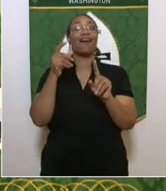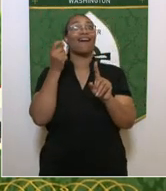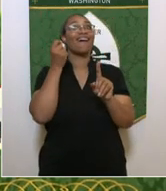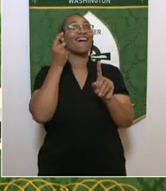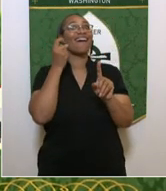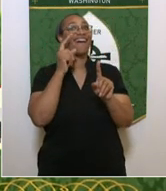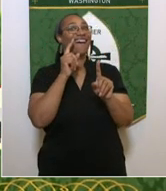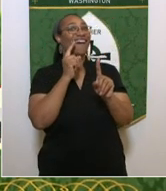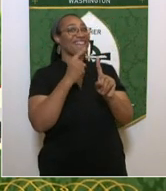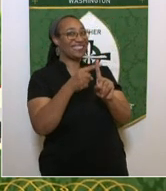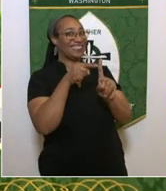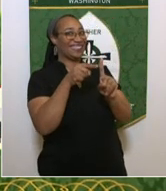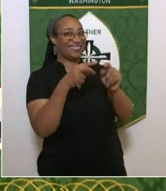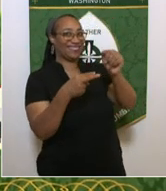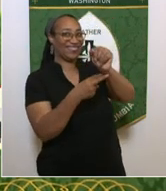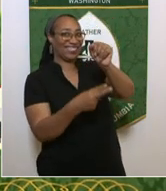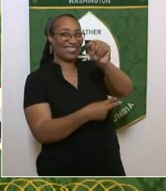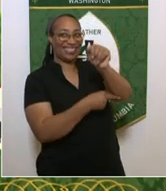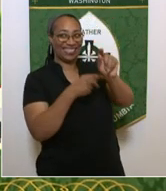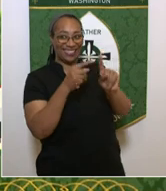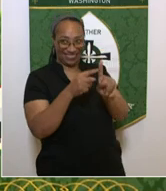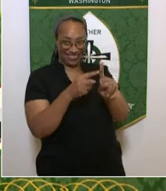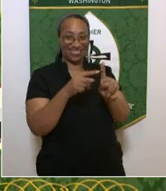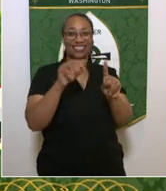makes me very proud.